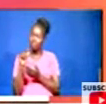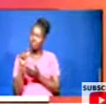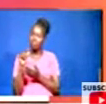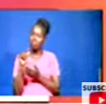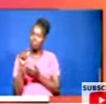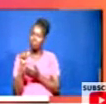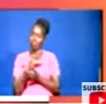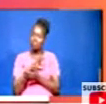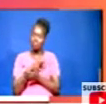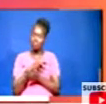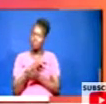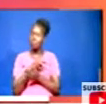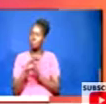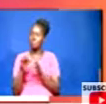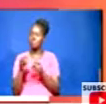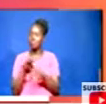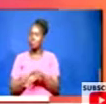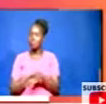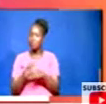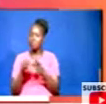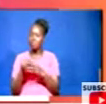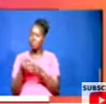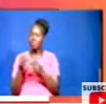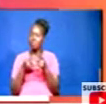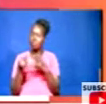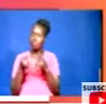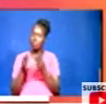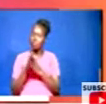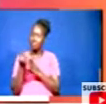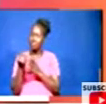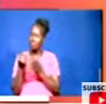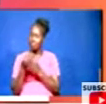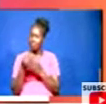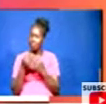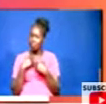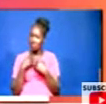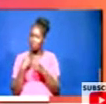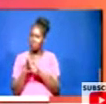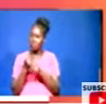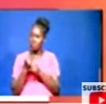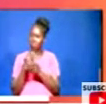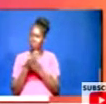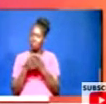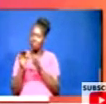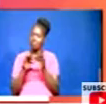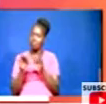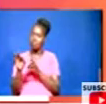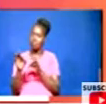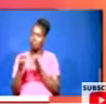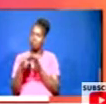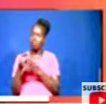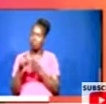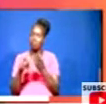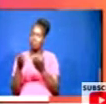returns that farmers get. Or even if you struggle with the little money you have and you are producing on a half an acre, what you need